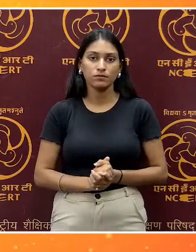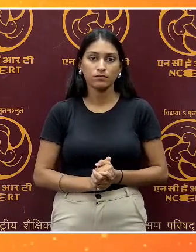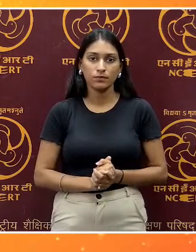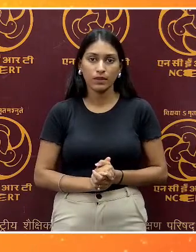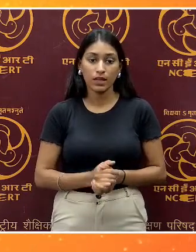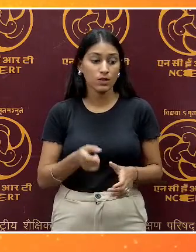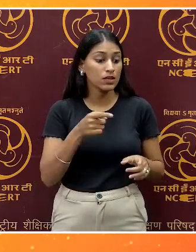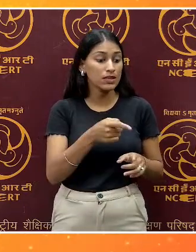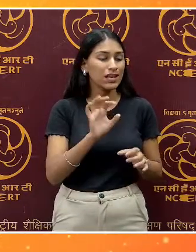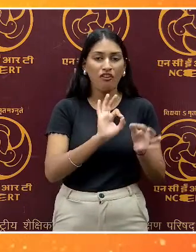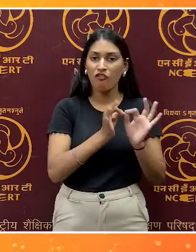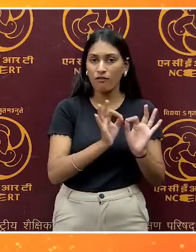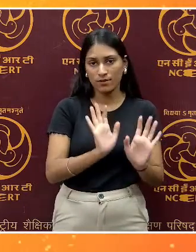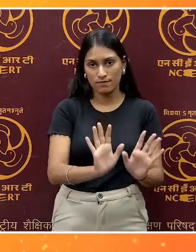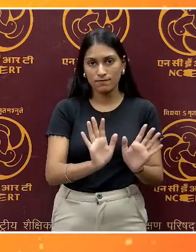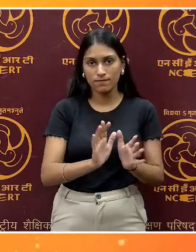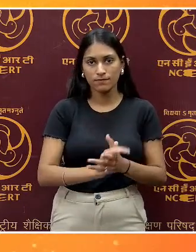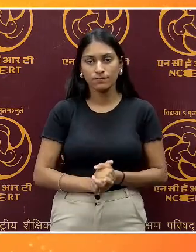fixed vector.